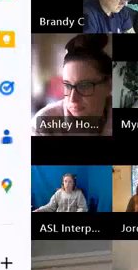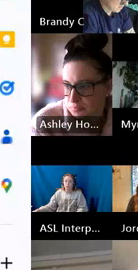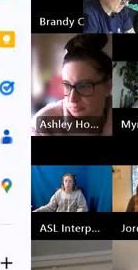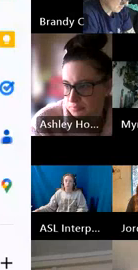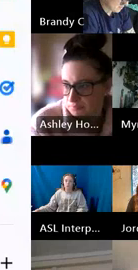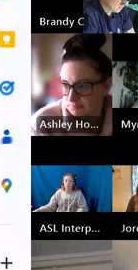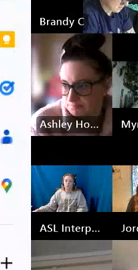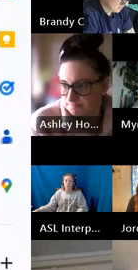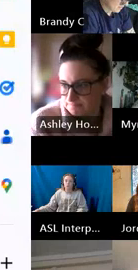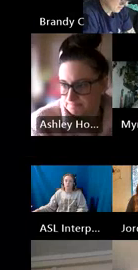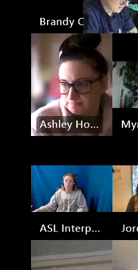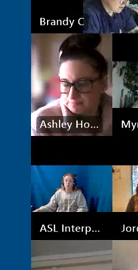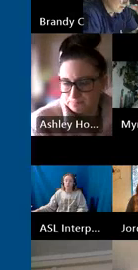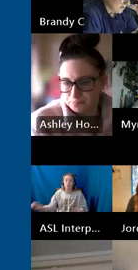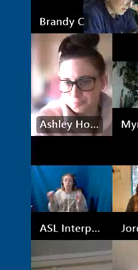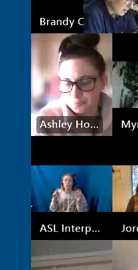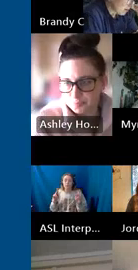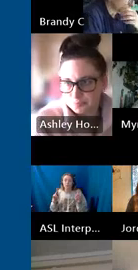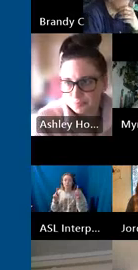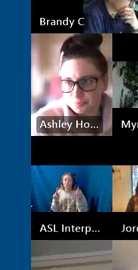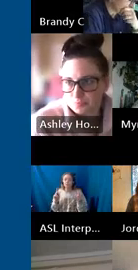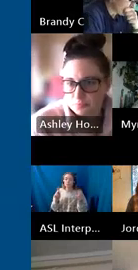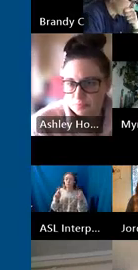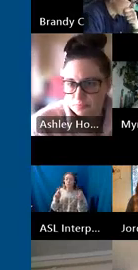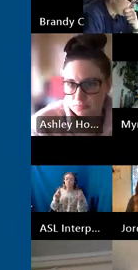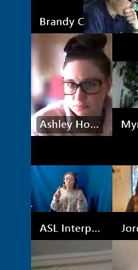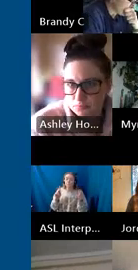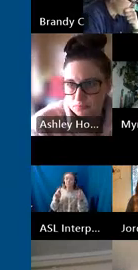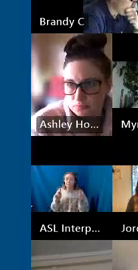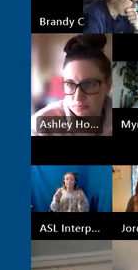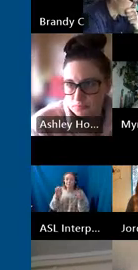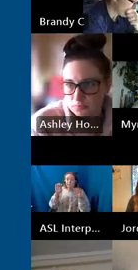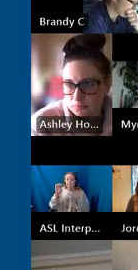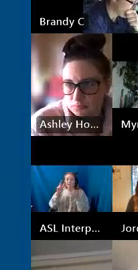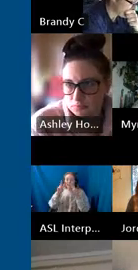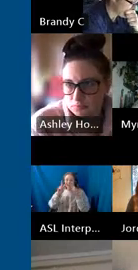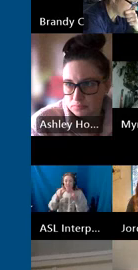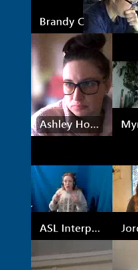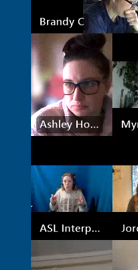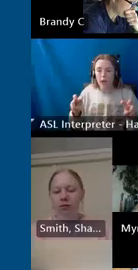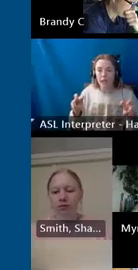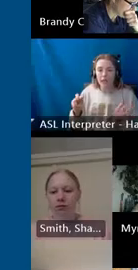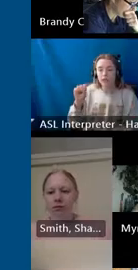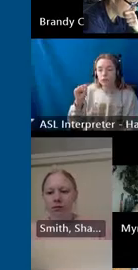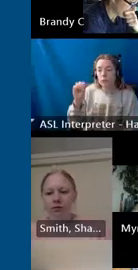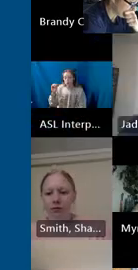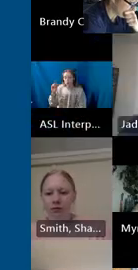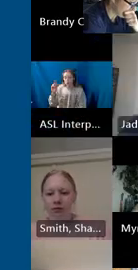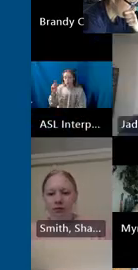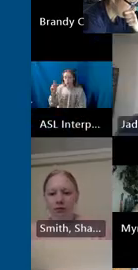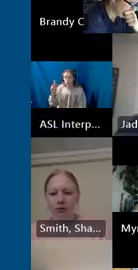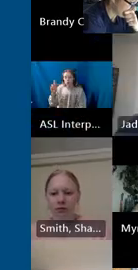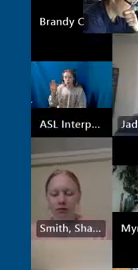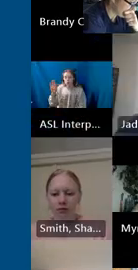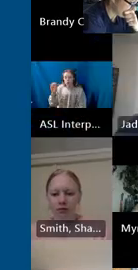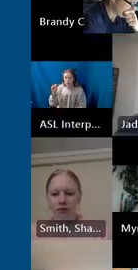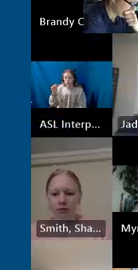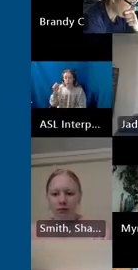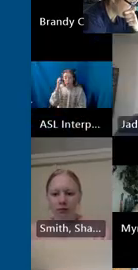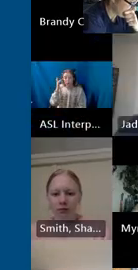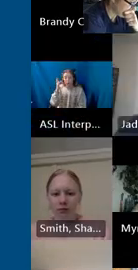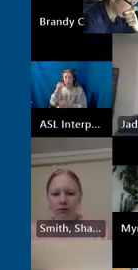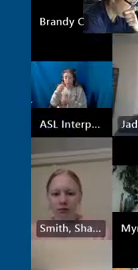So I'm going to go back and I'm going to talk through this just a little bit. And I just want to make sure we're understanding and we're